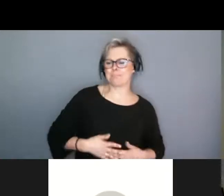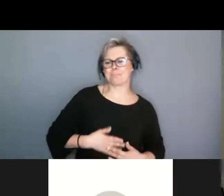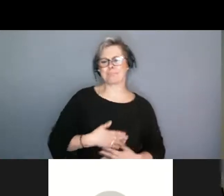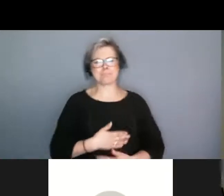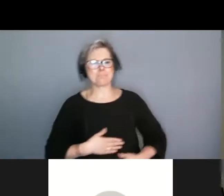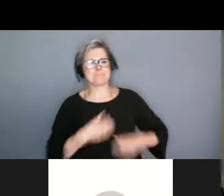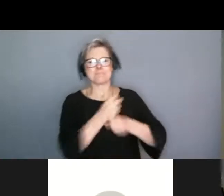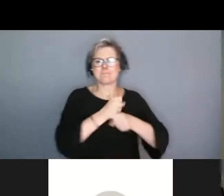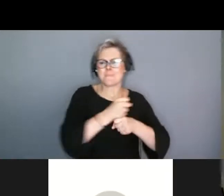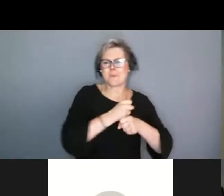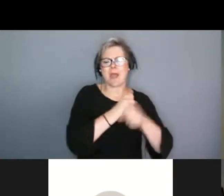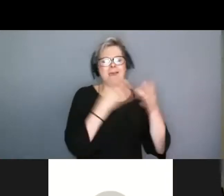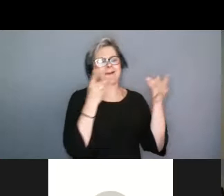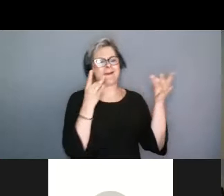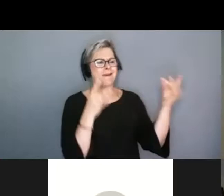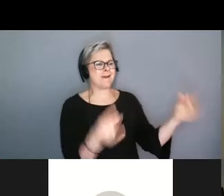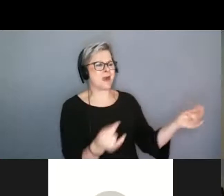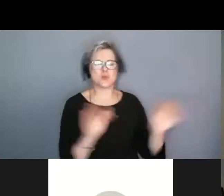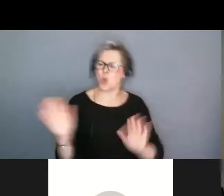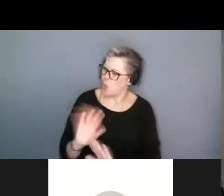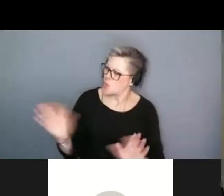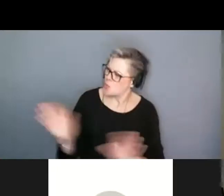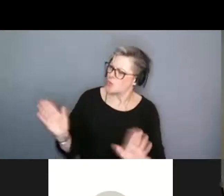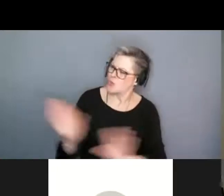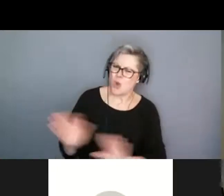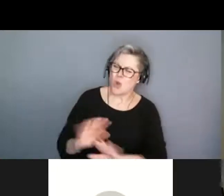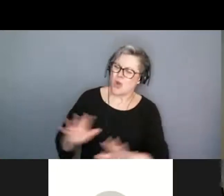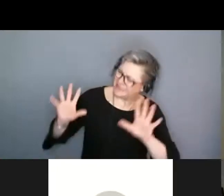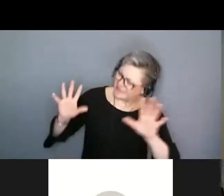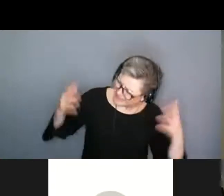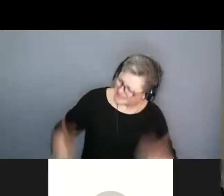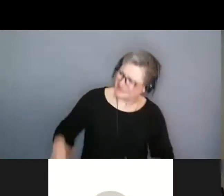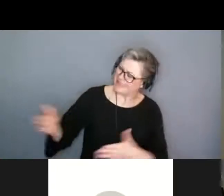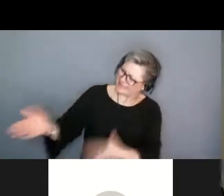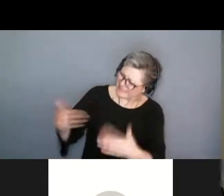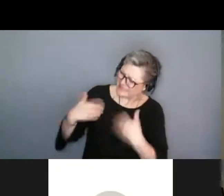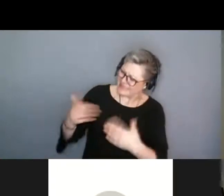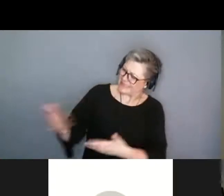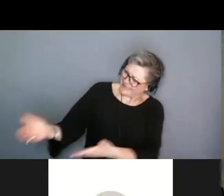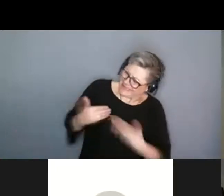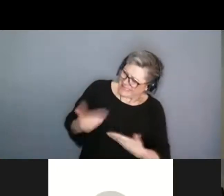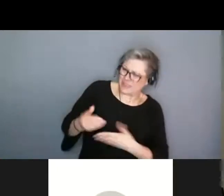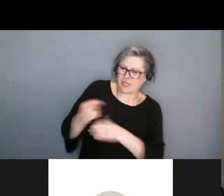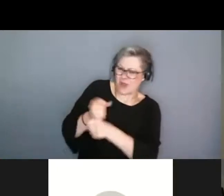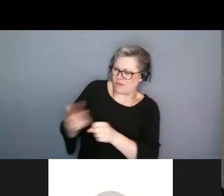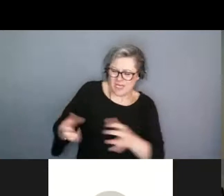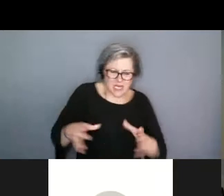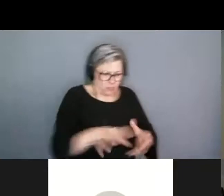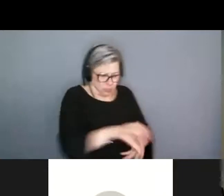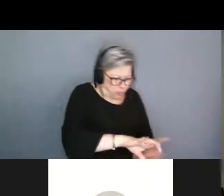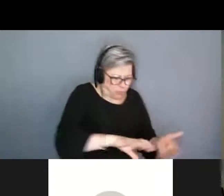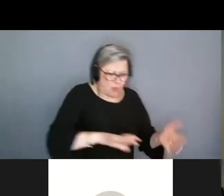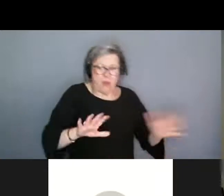Coffee, good to the last drop. No. Give me that coffee. Oops. Oh, look,